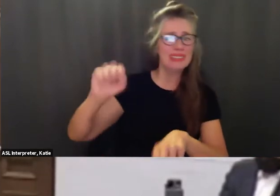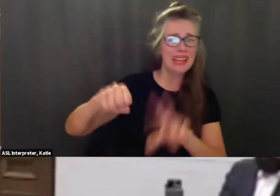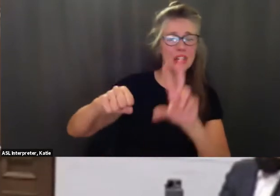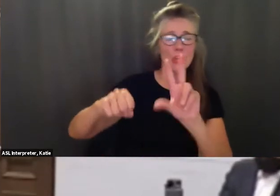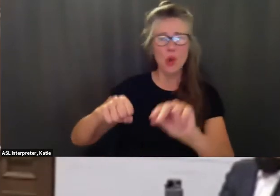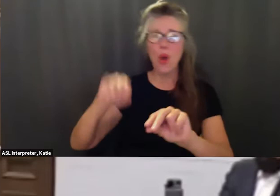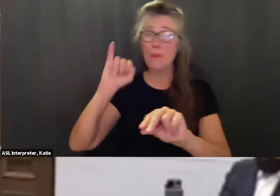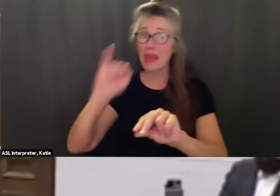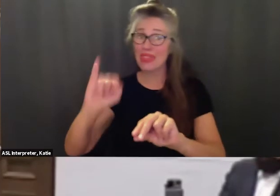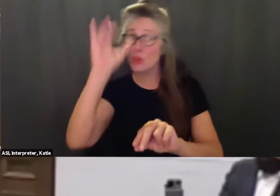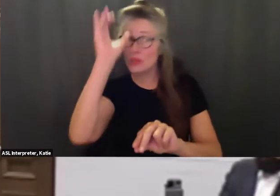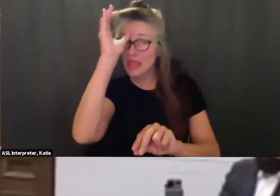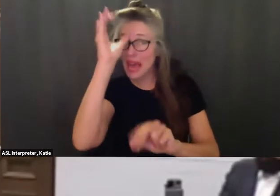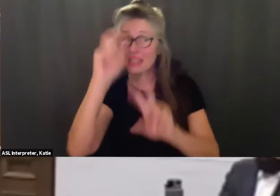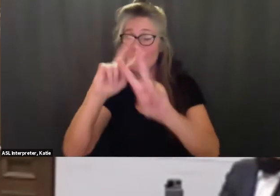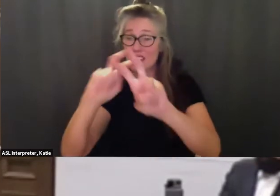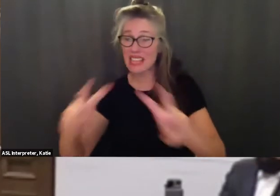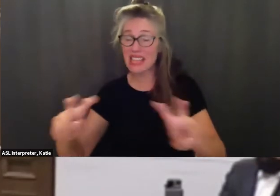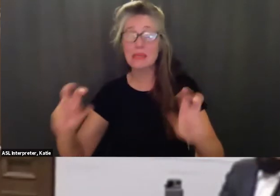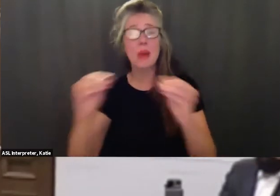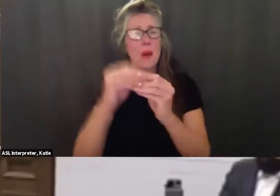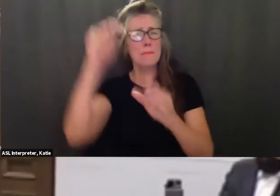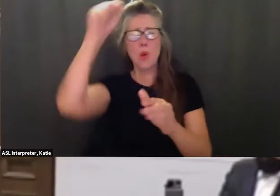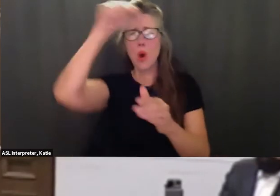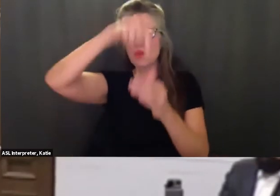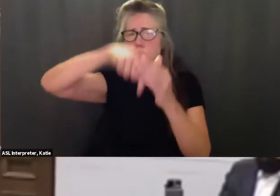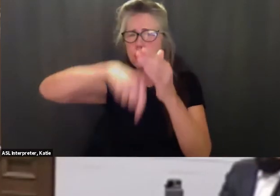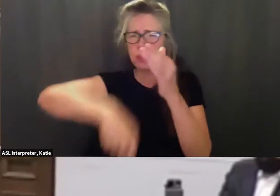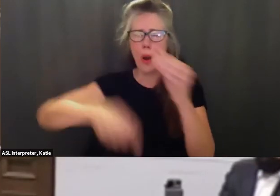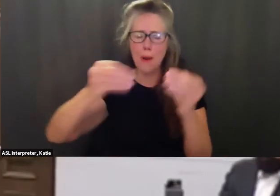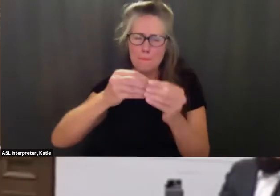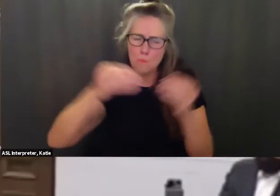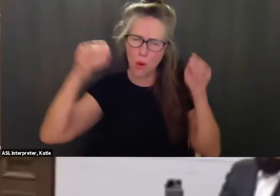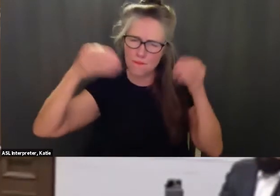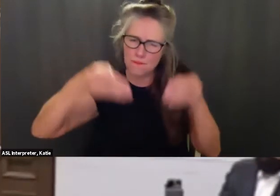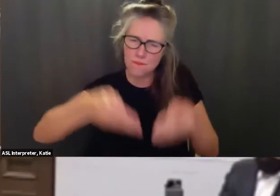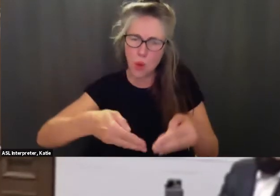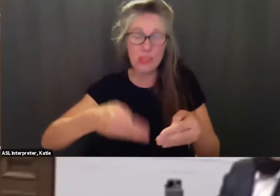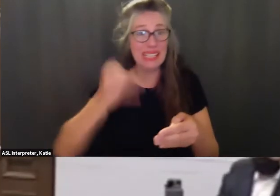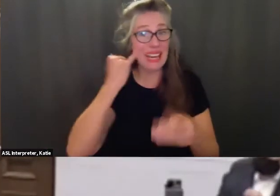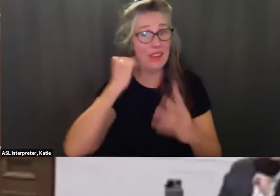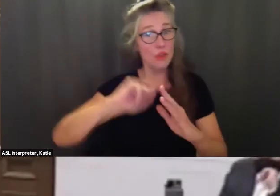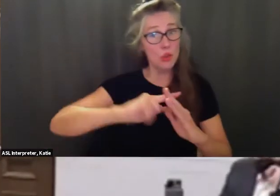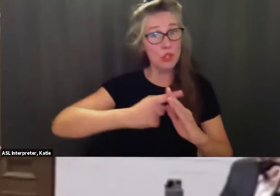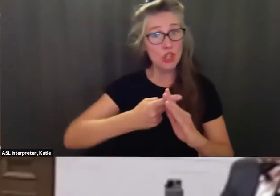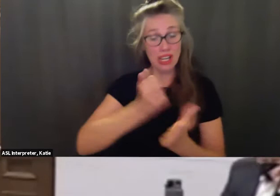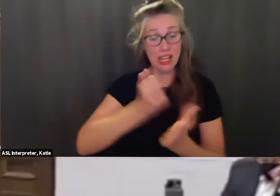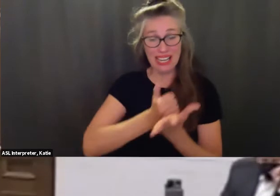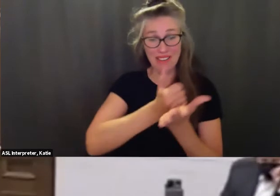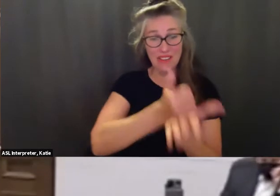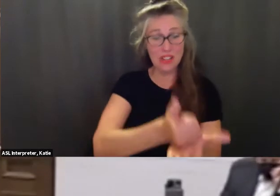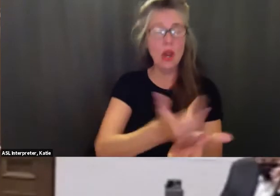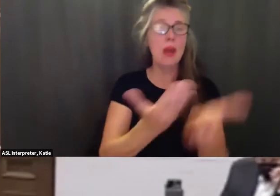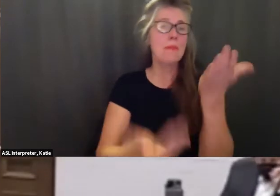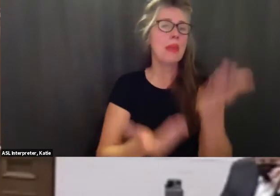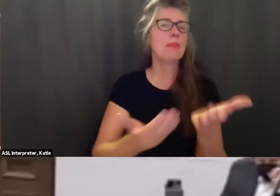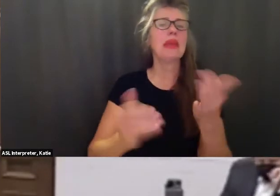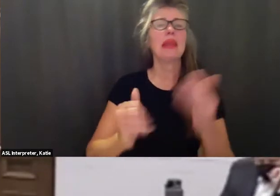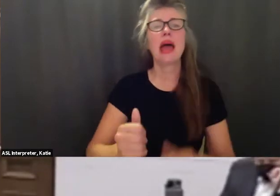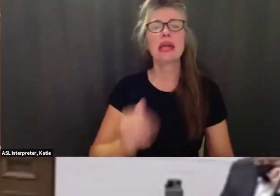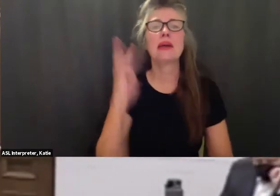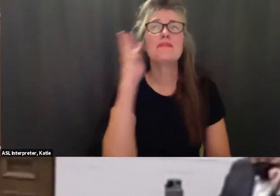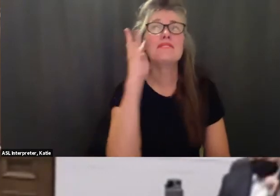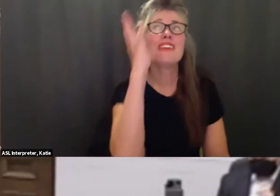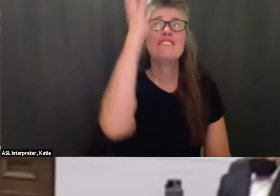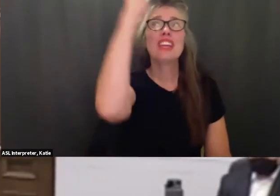even further. So if you start an intervention process, or you're working on, let's say, figurative language, and you're focusing